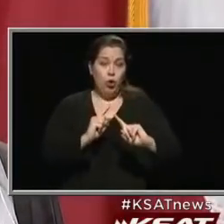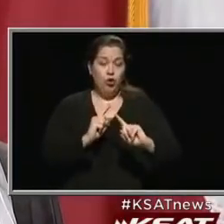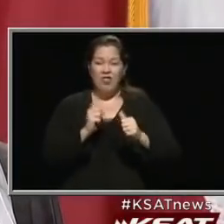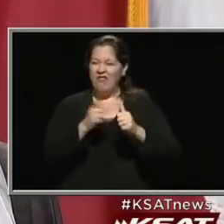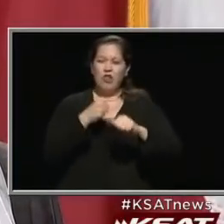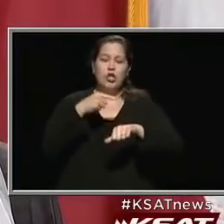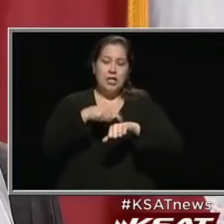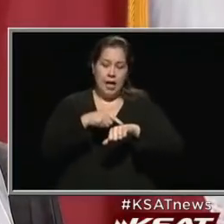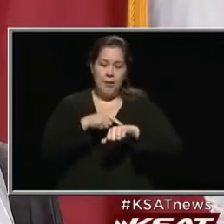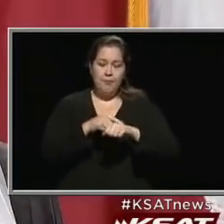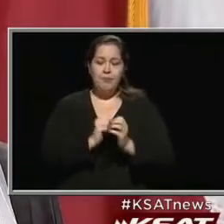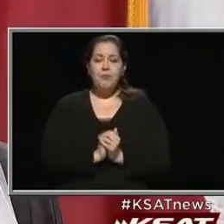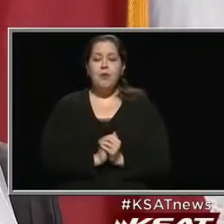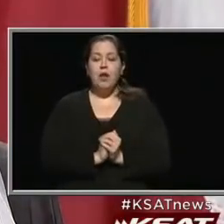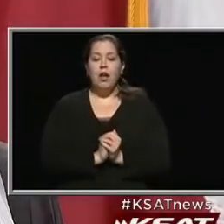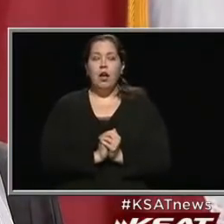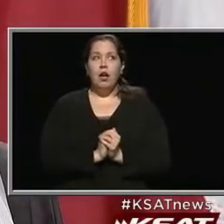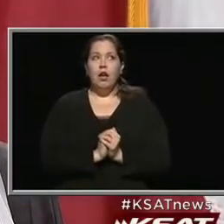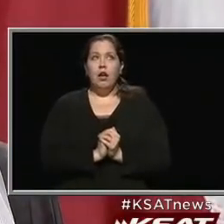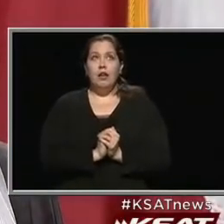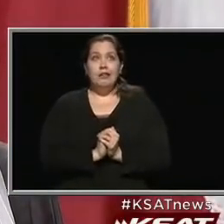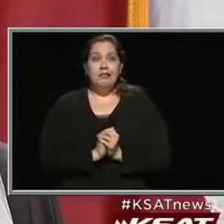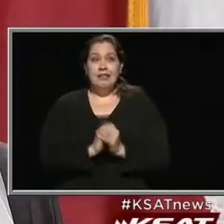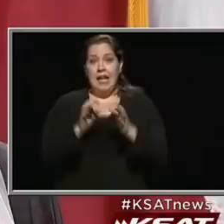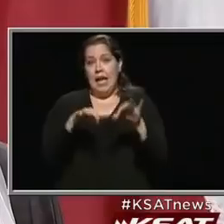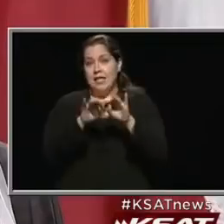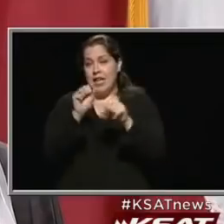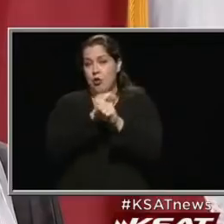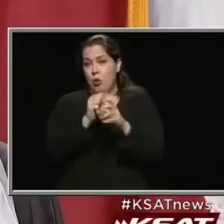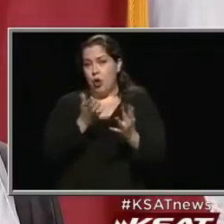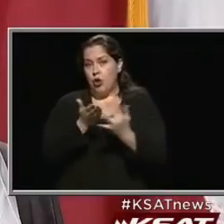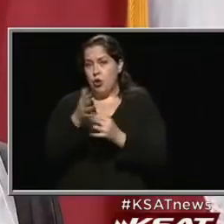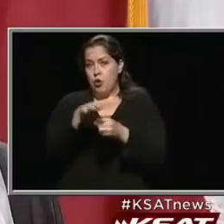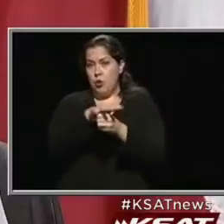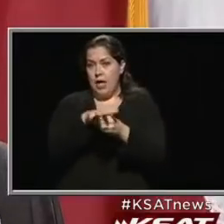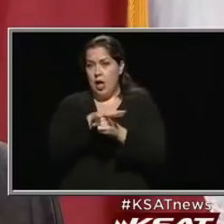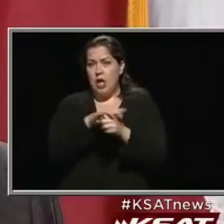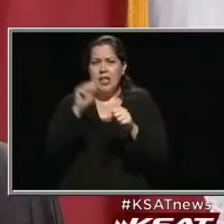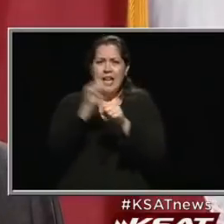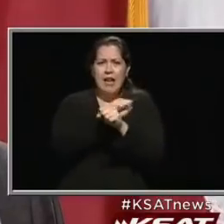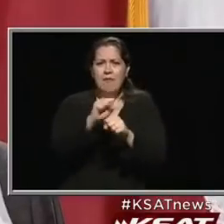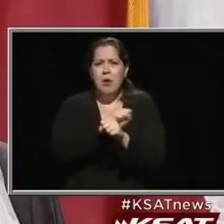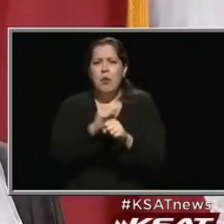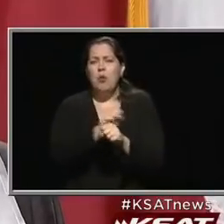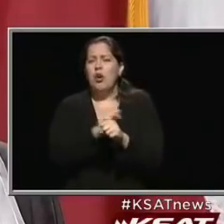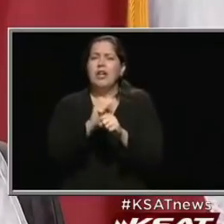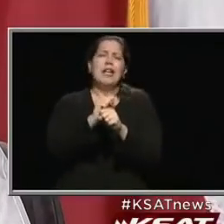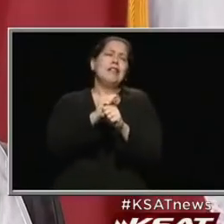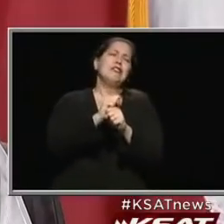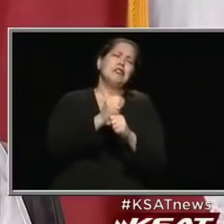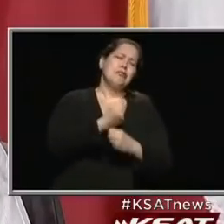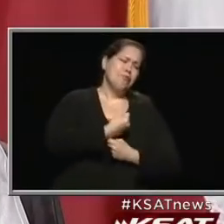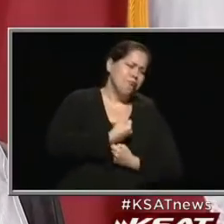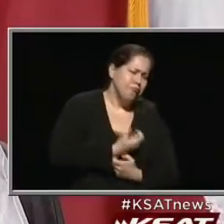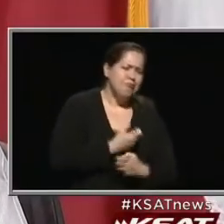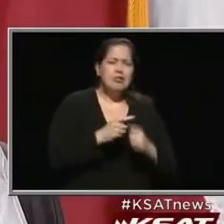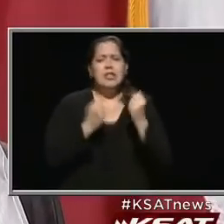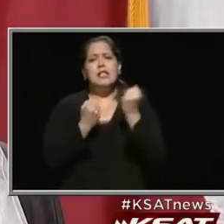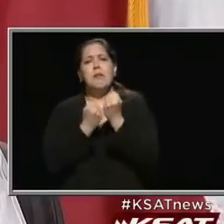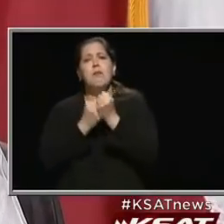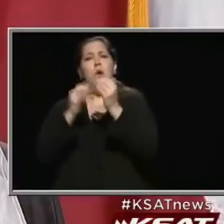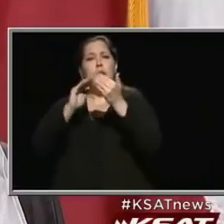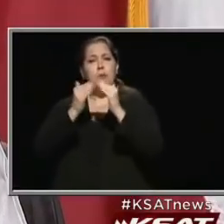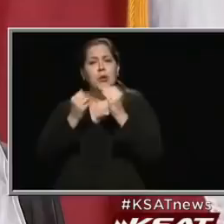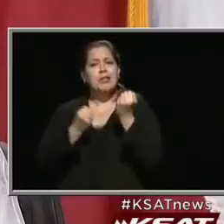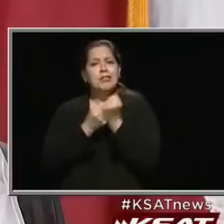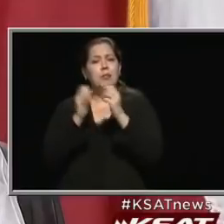home, work safe ordinances, essential workers throughout our region have been working selflessly and tirelessly to support our community, our